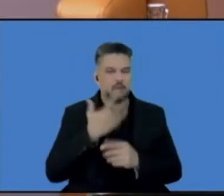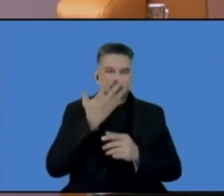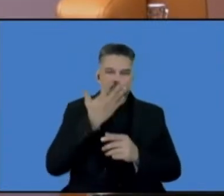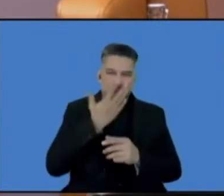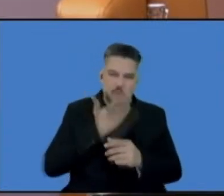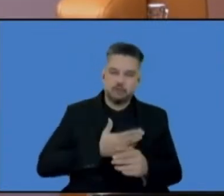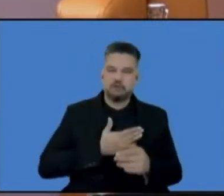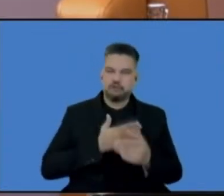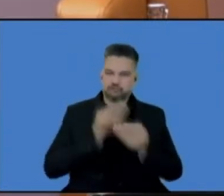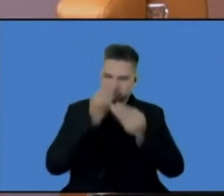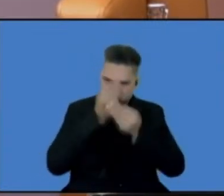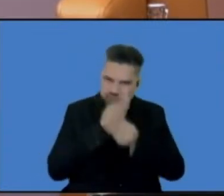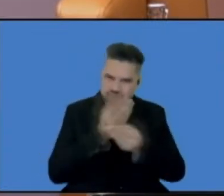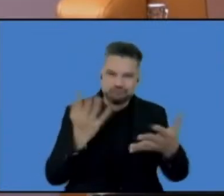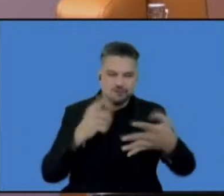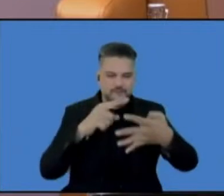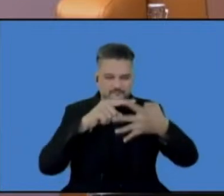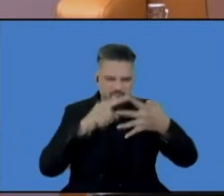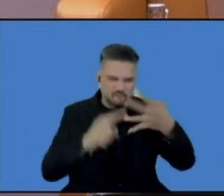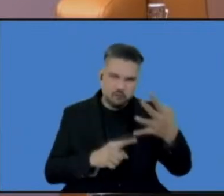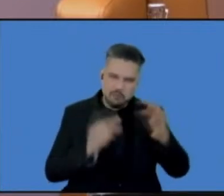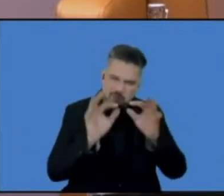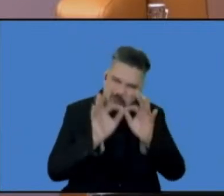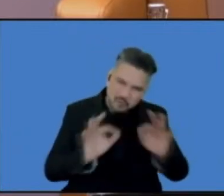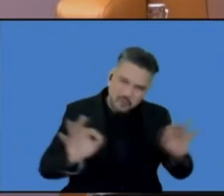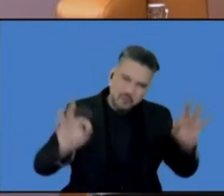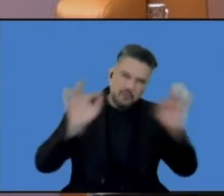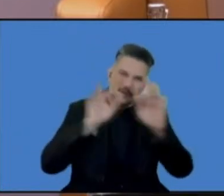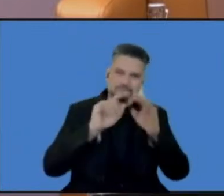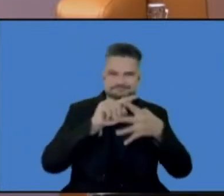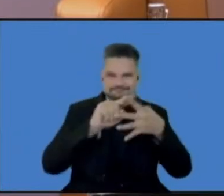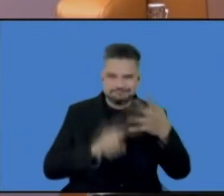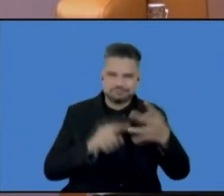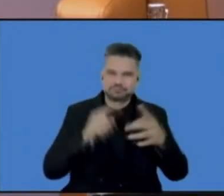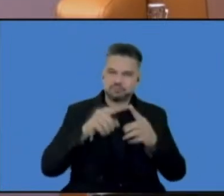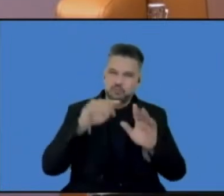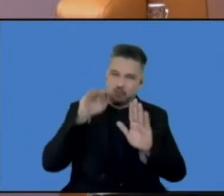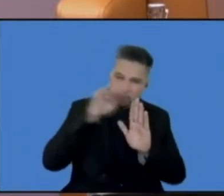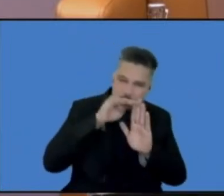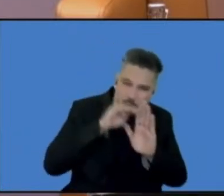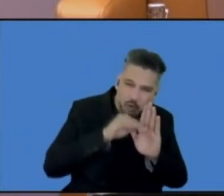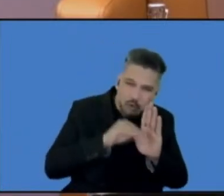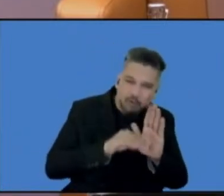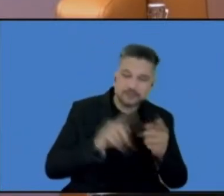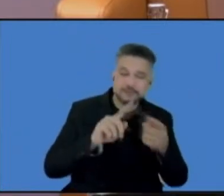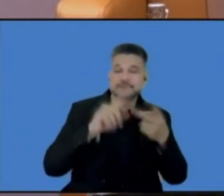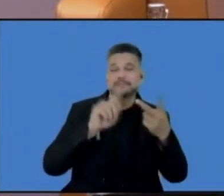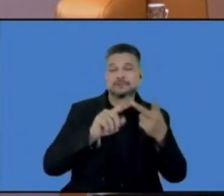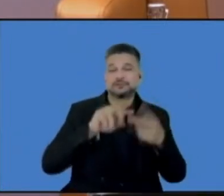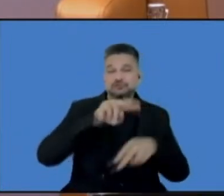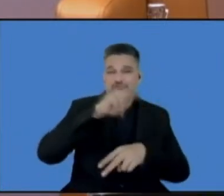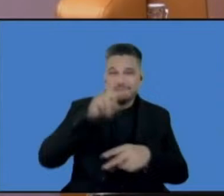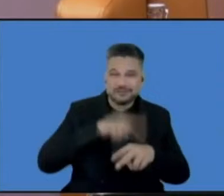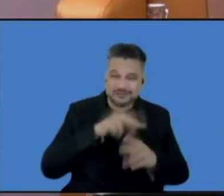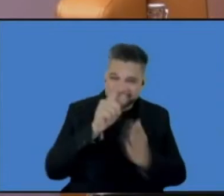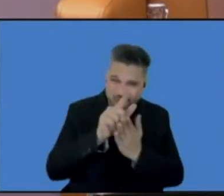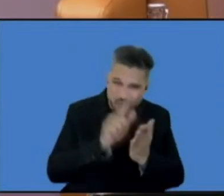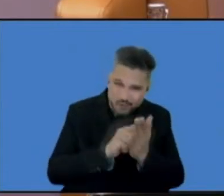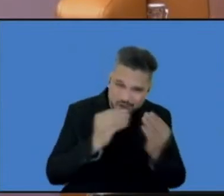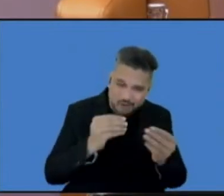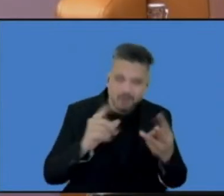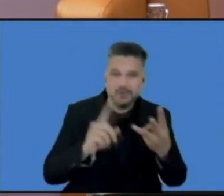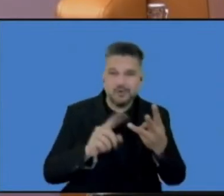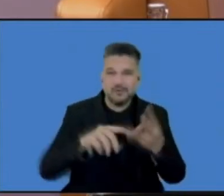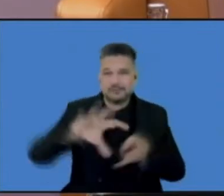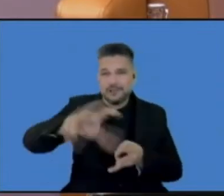elements on this, starting from the specific programs and policies, national legislative framework, our bilateral, regional,